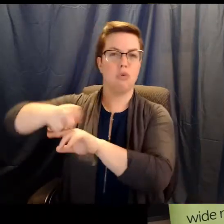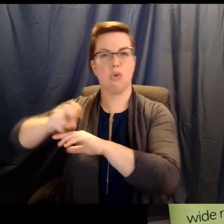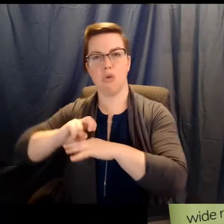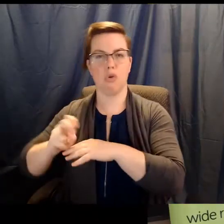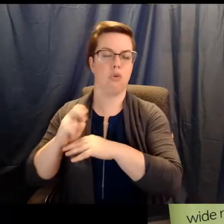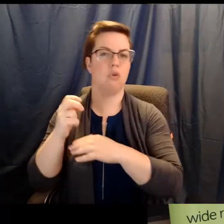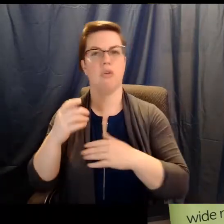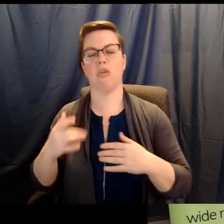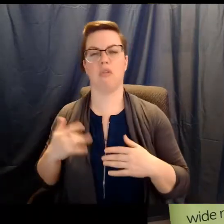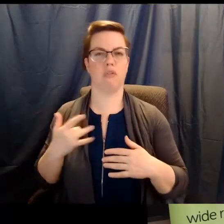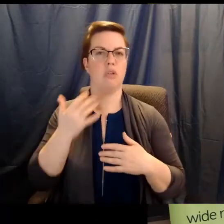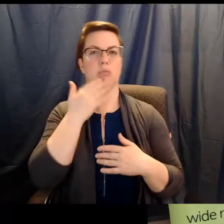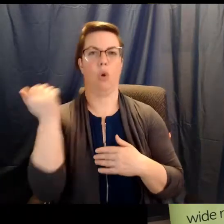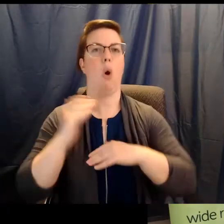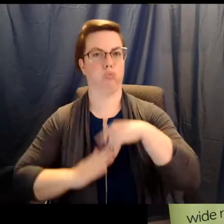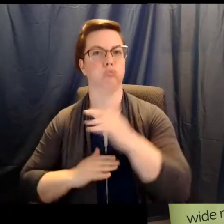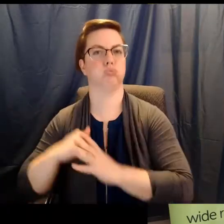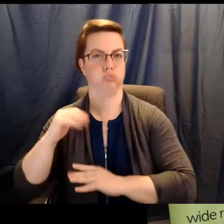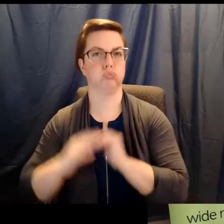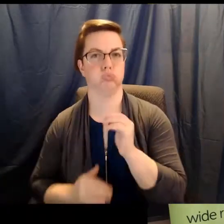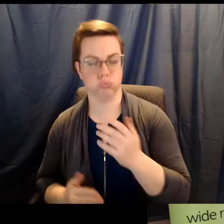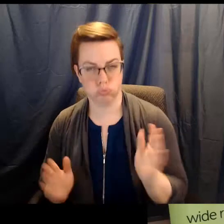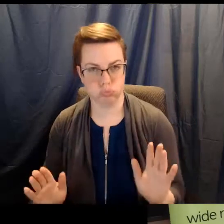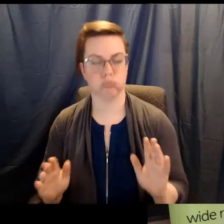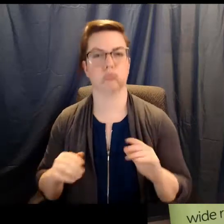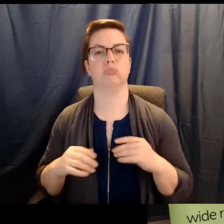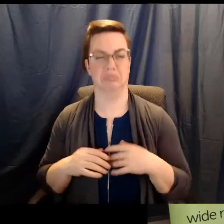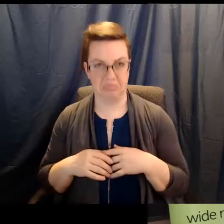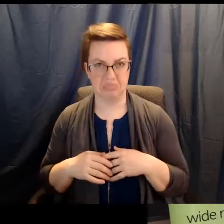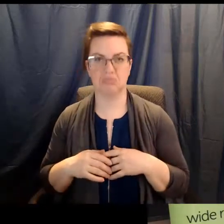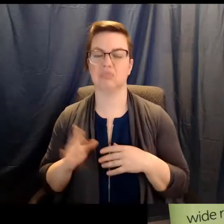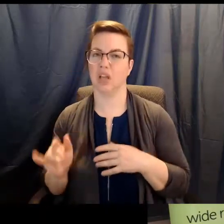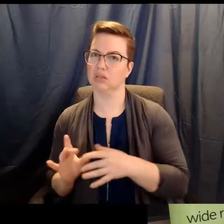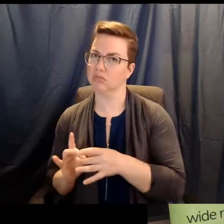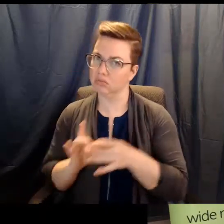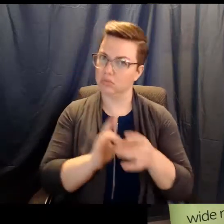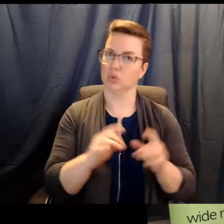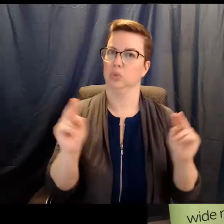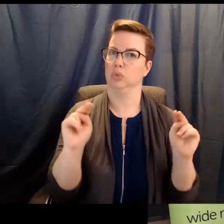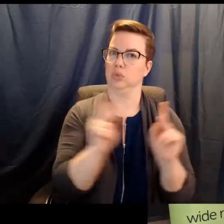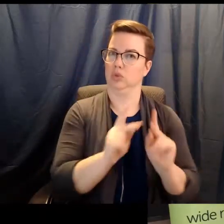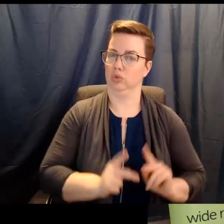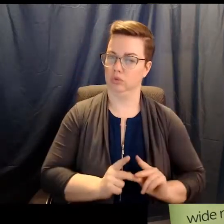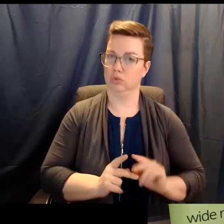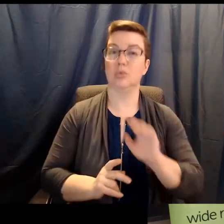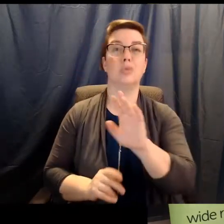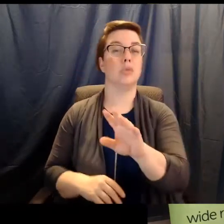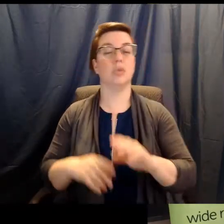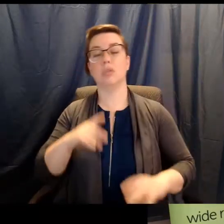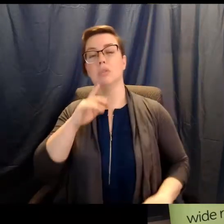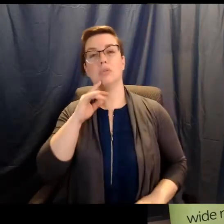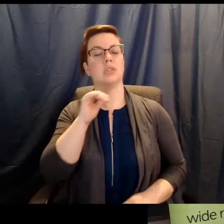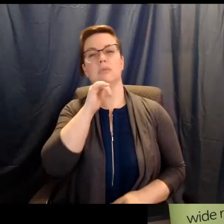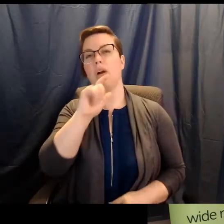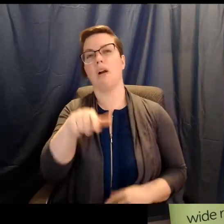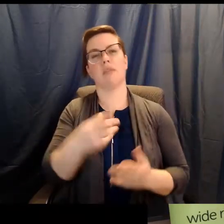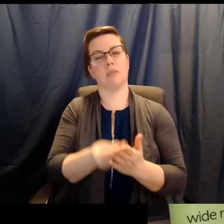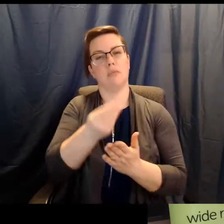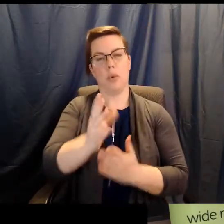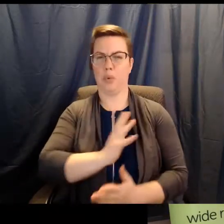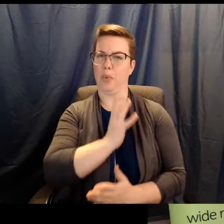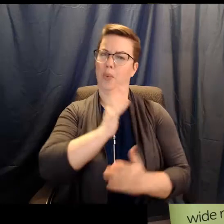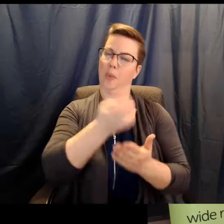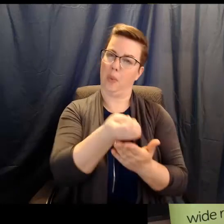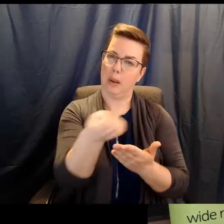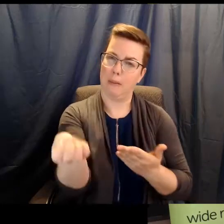the idea of neutral positioning. So we don't need to go and get you a stand desk. We don't need to go and get you a new desk. We need to